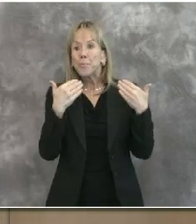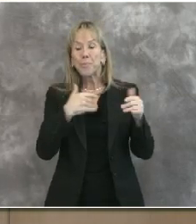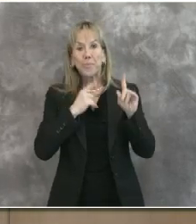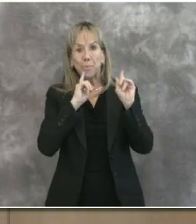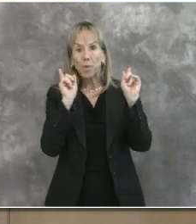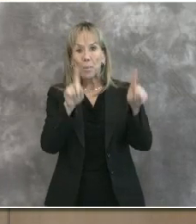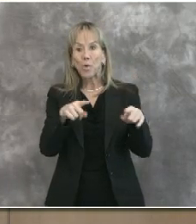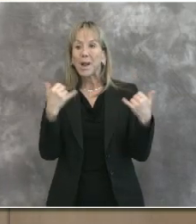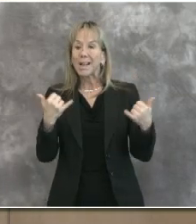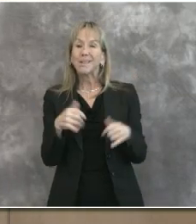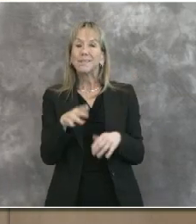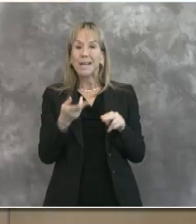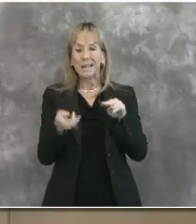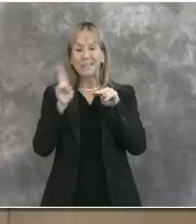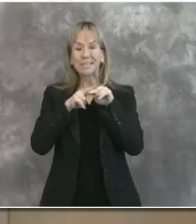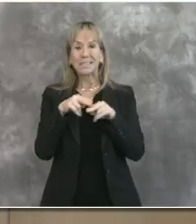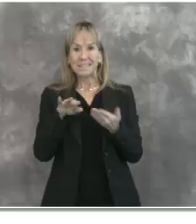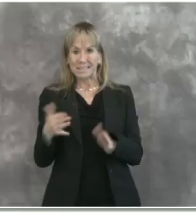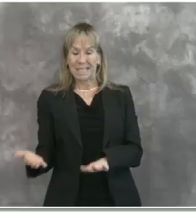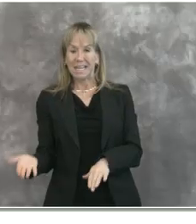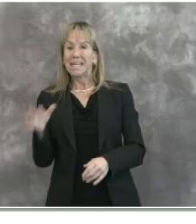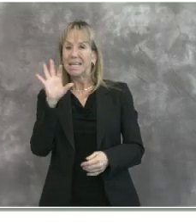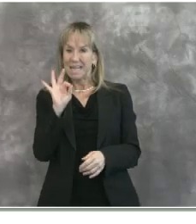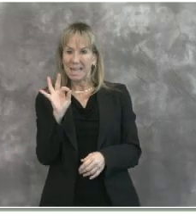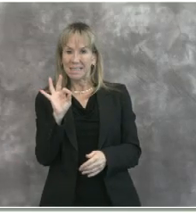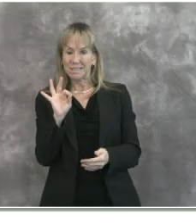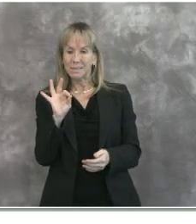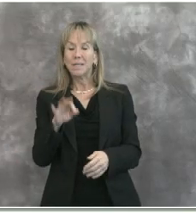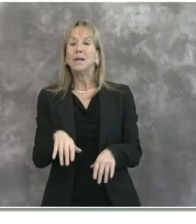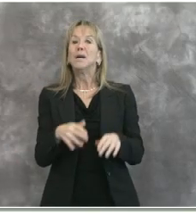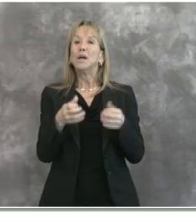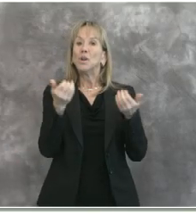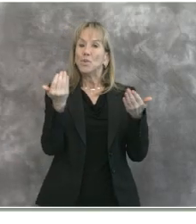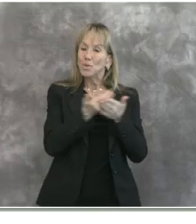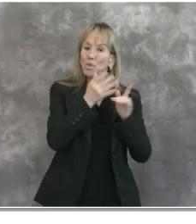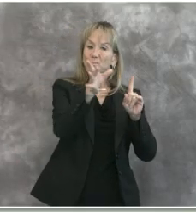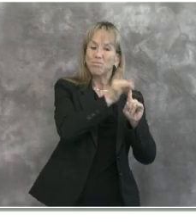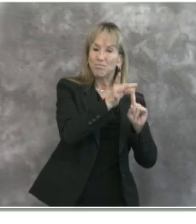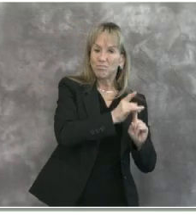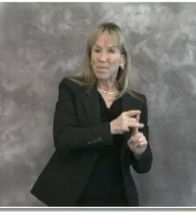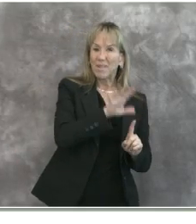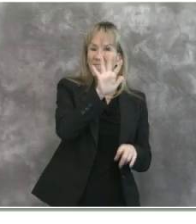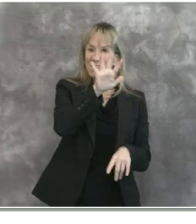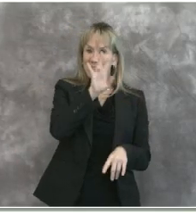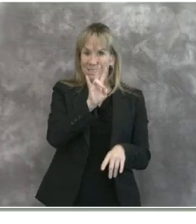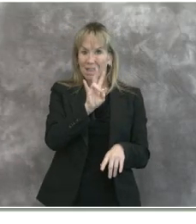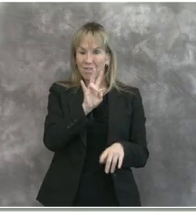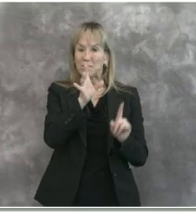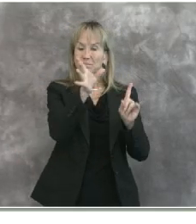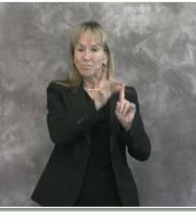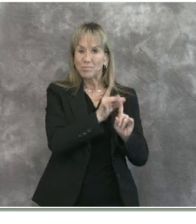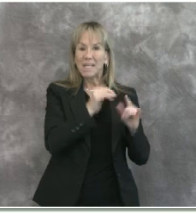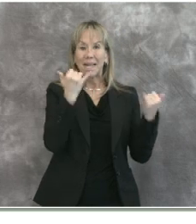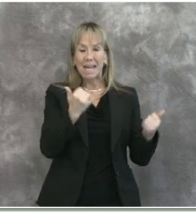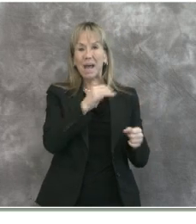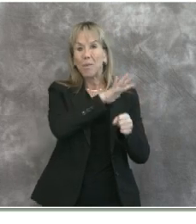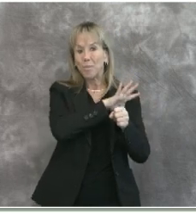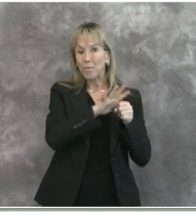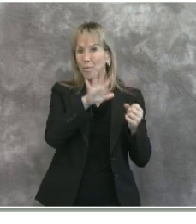reporting 9 additional deaths and 57 new positives. There you can see 57 new positives, taking us to a total